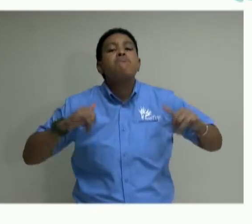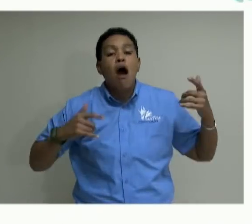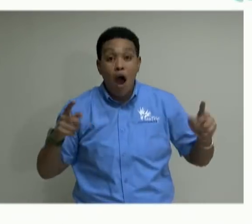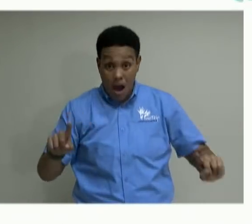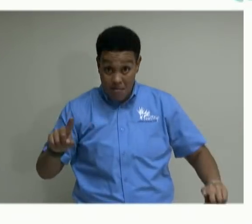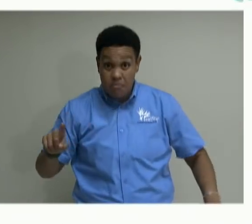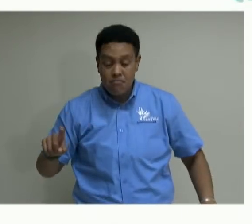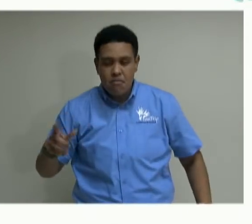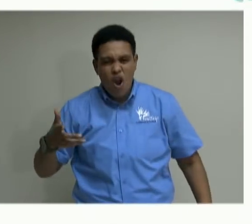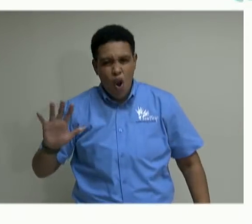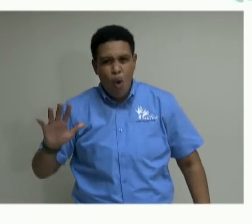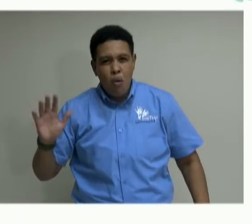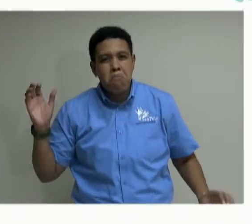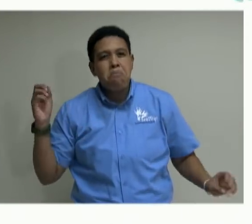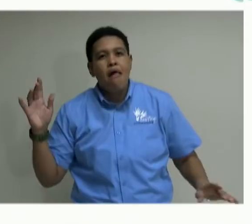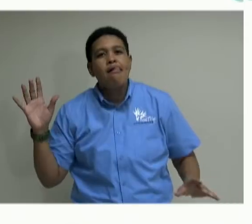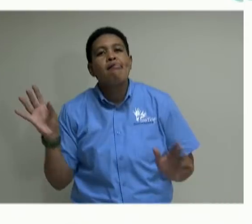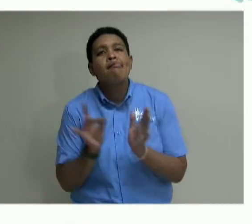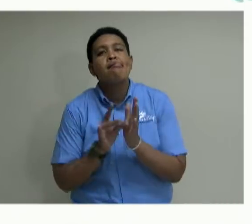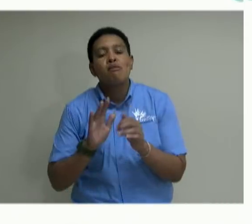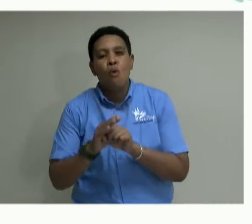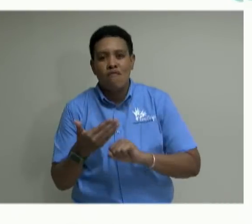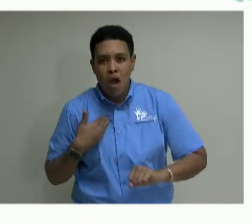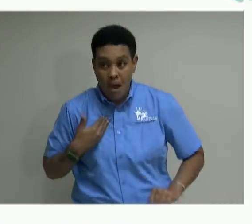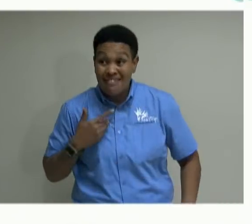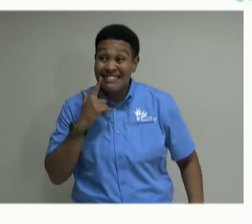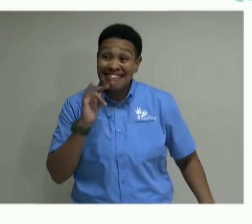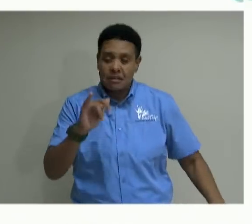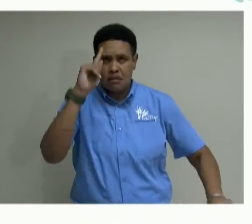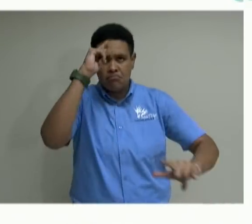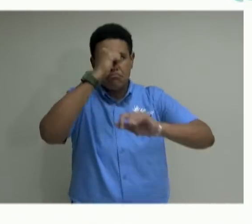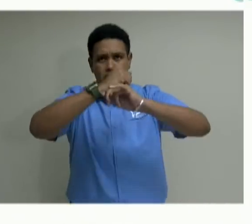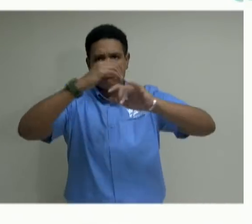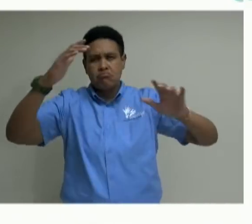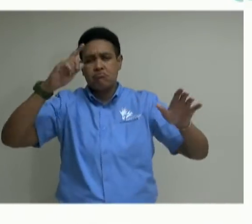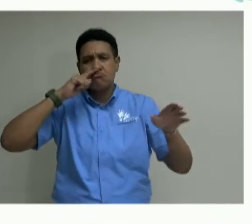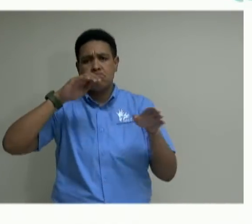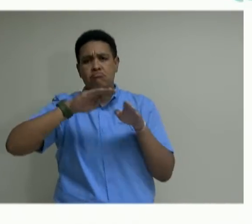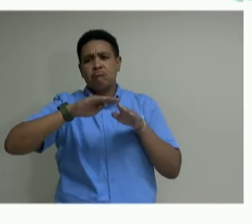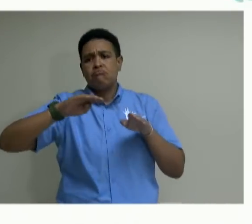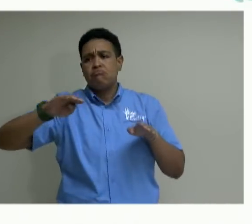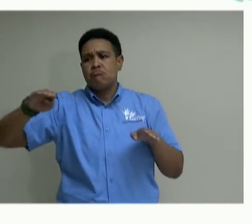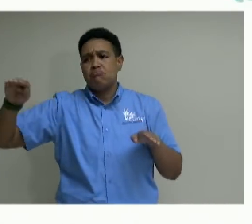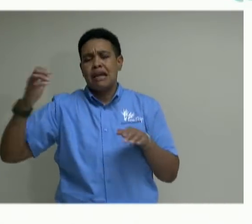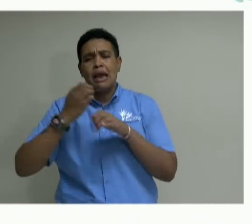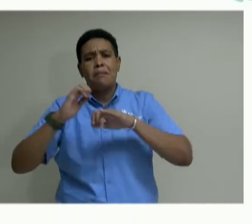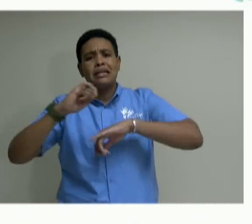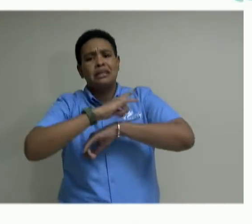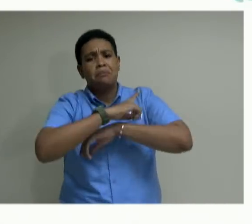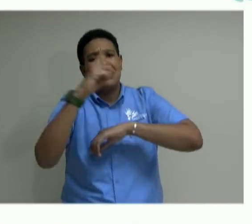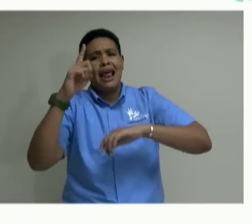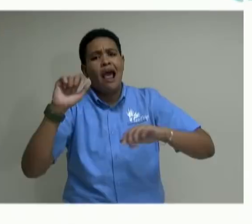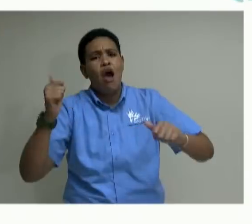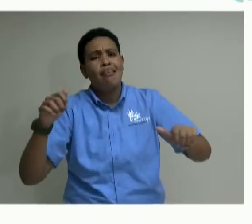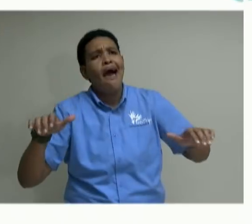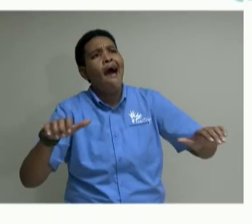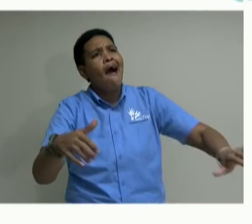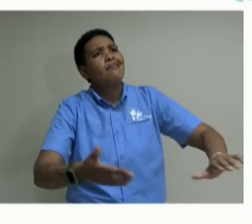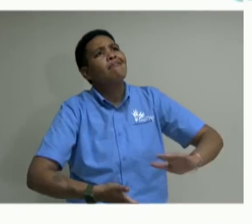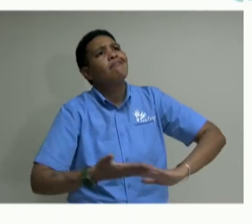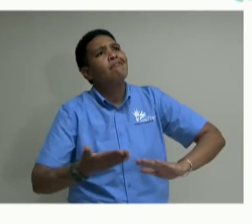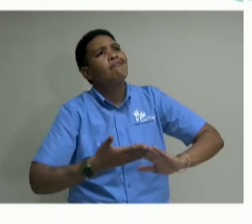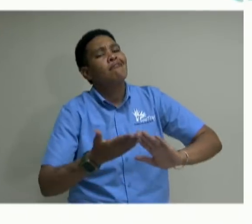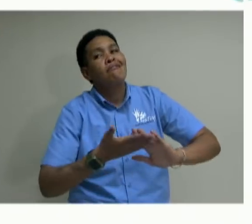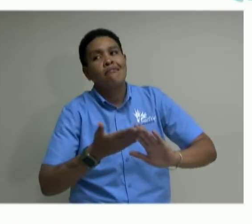coming across, it is the same picture, the similar picture of the Emancipation Day and all the other activities